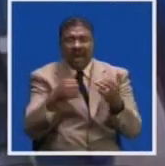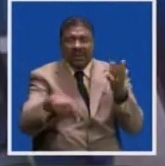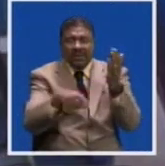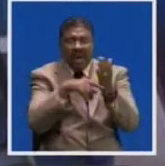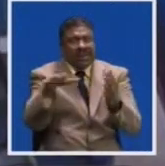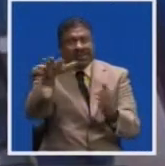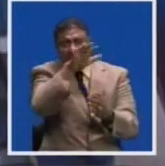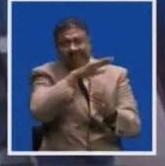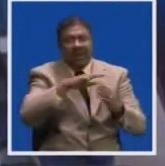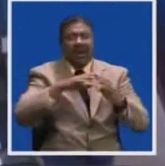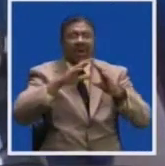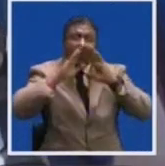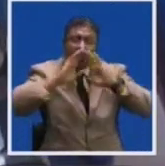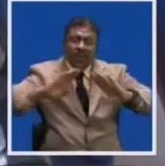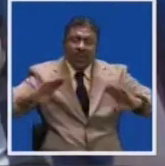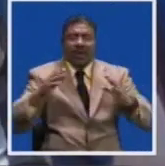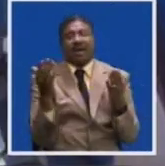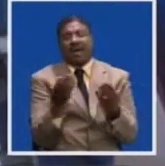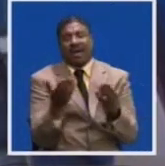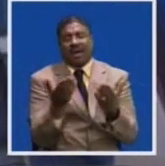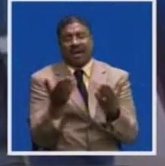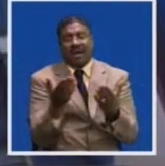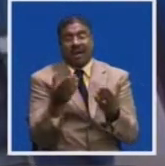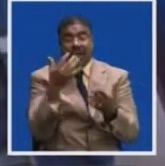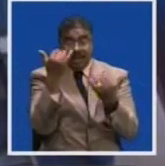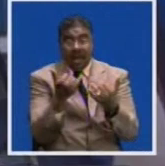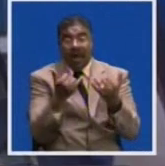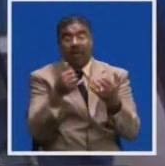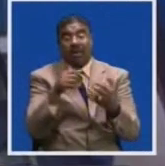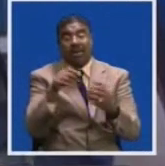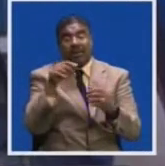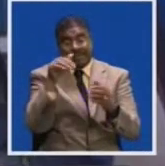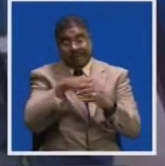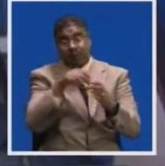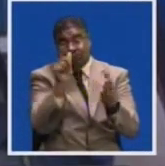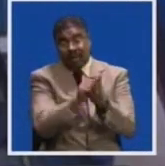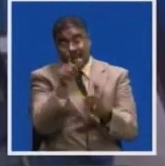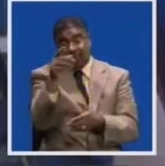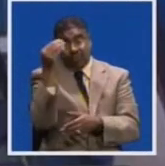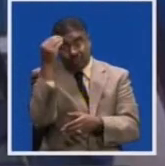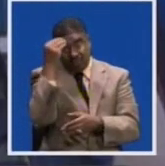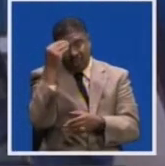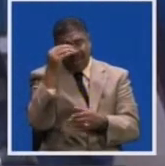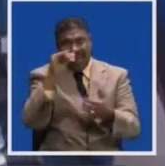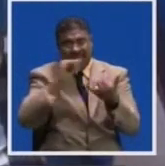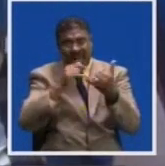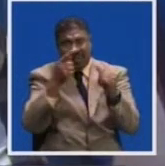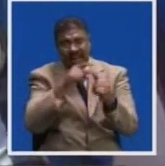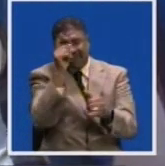conducive because of the activity which are taking place in Lusaka. You know, there are issues to do with the